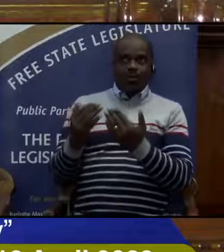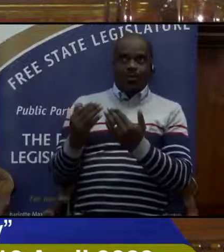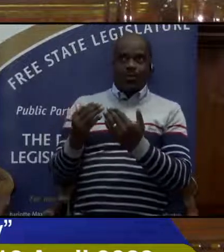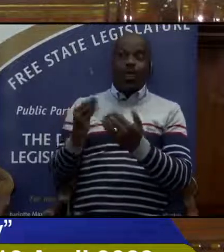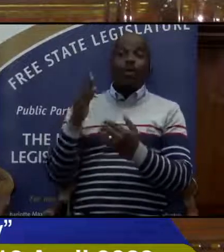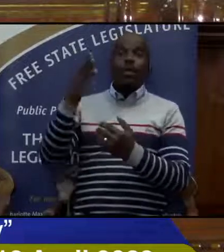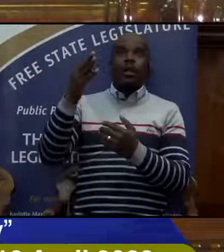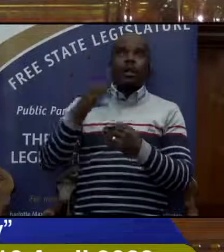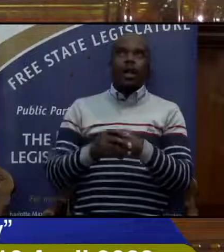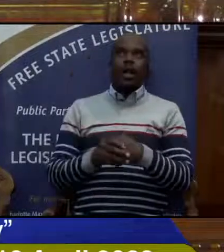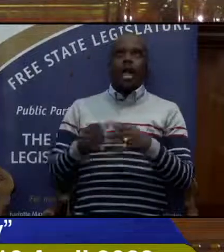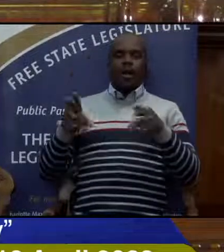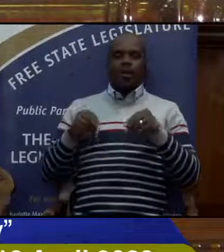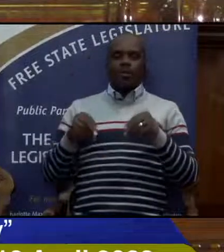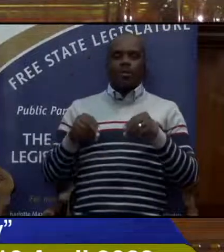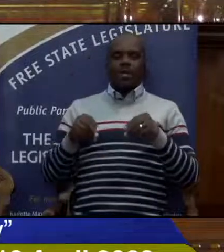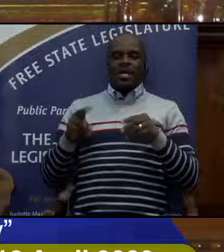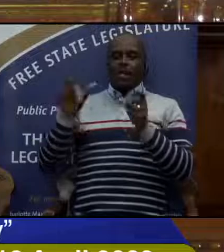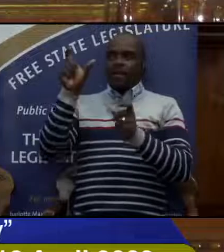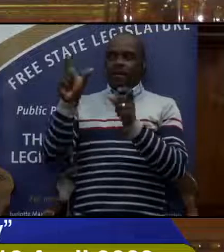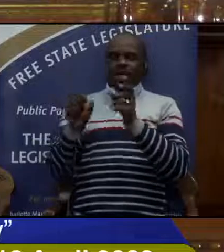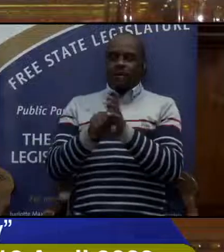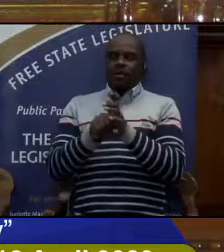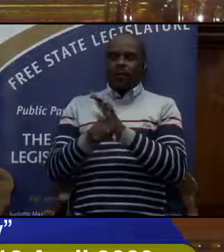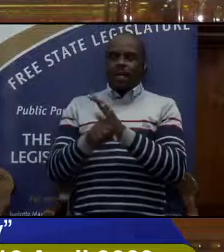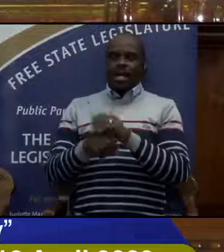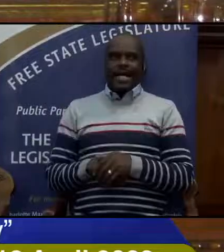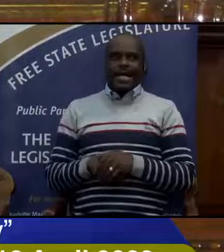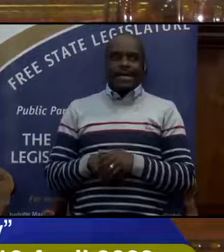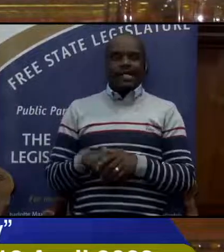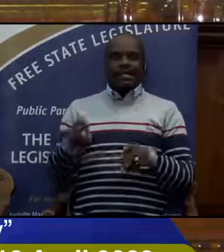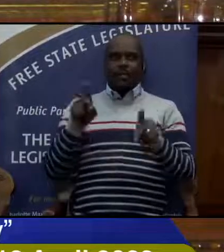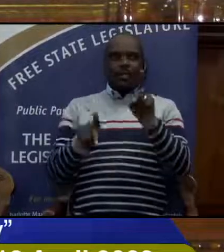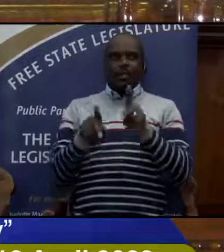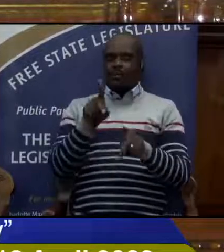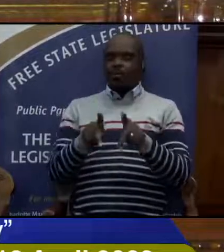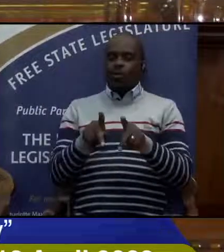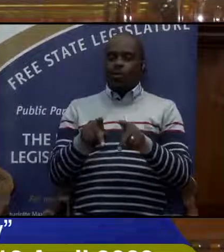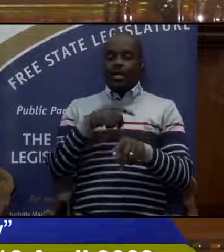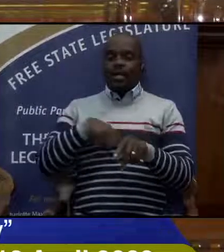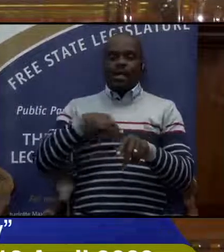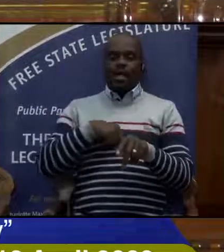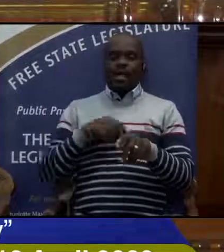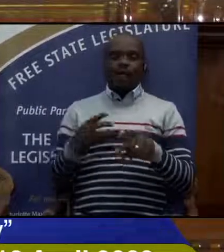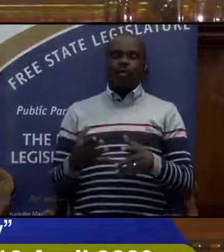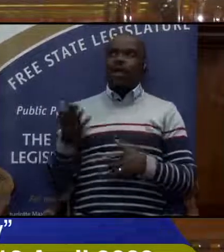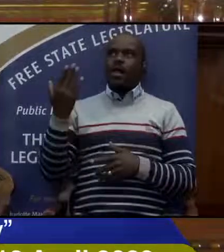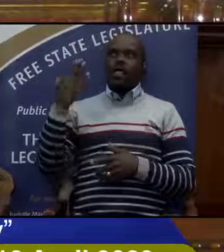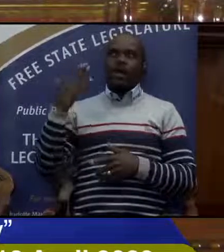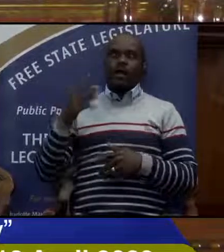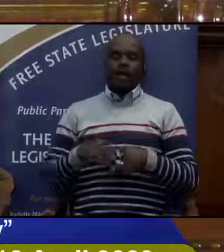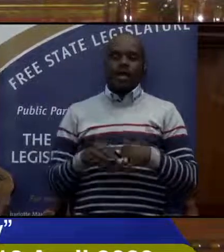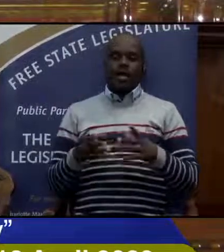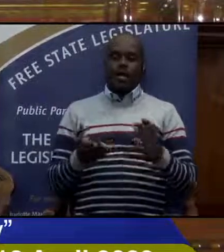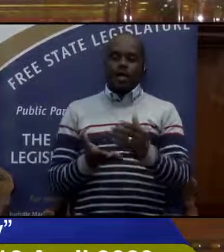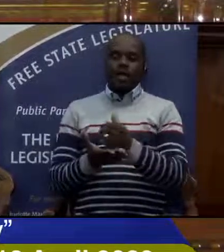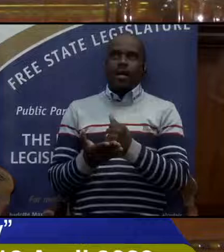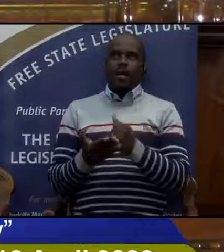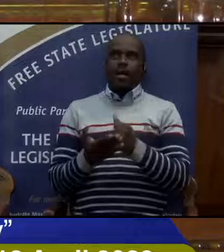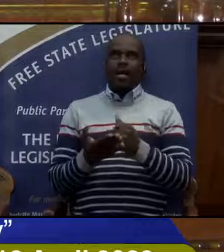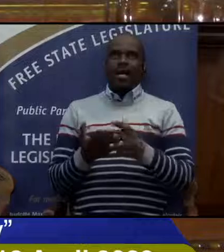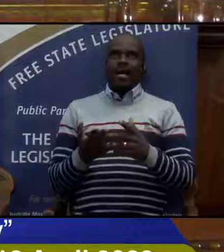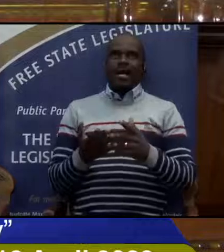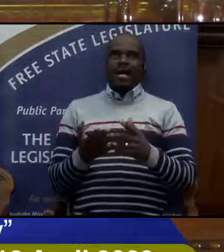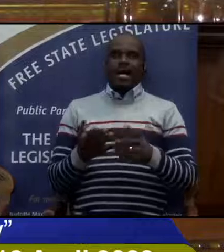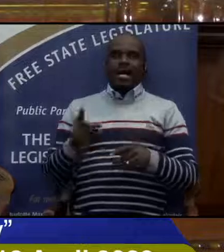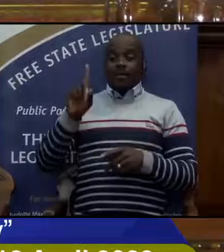ahead if ANC politicians had stayed on the Madiba course that our country was on after 1994